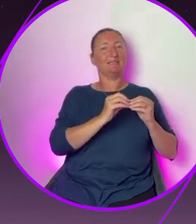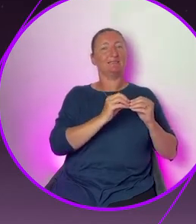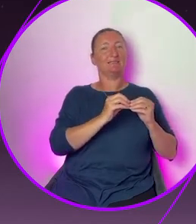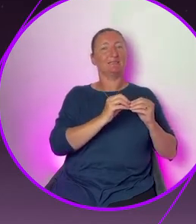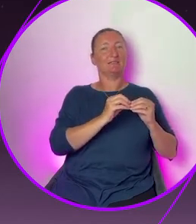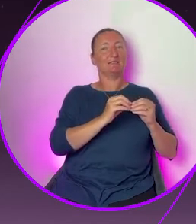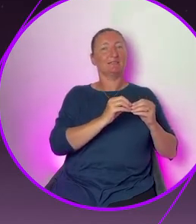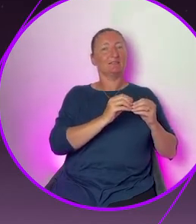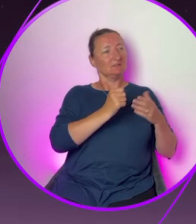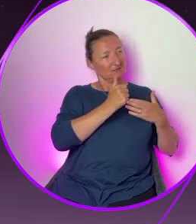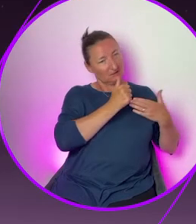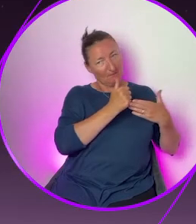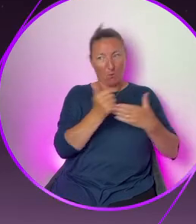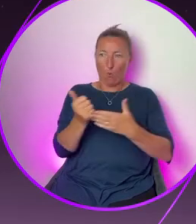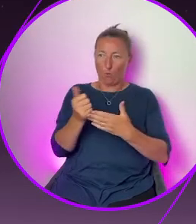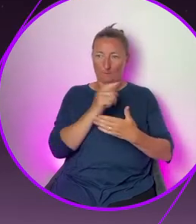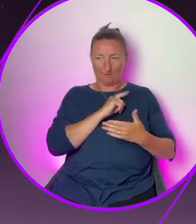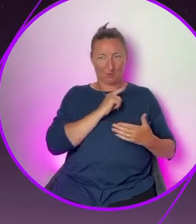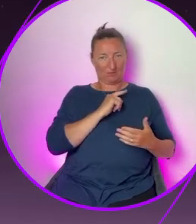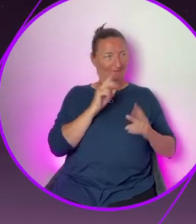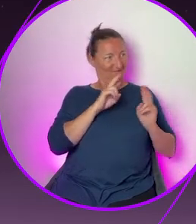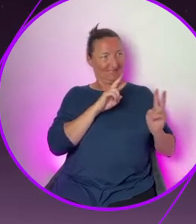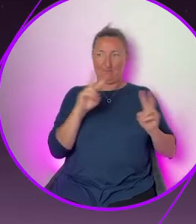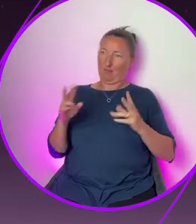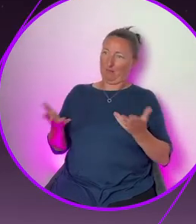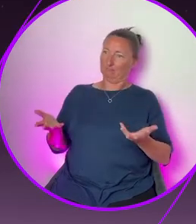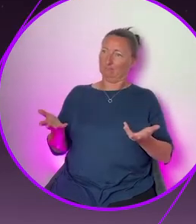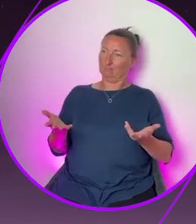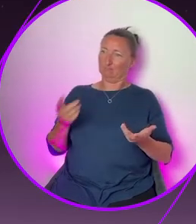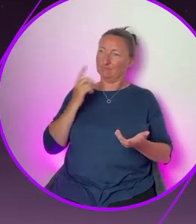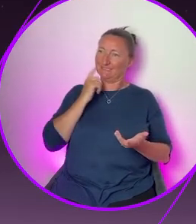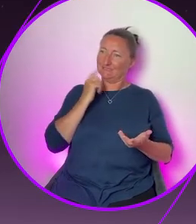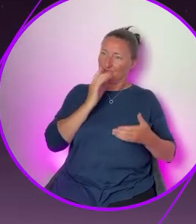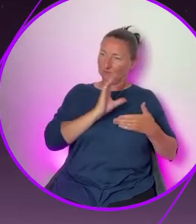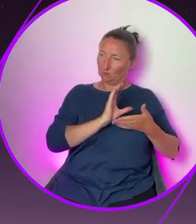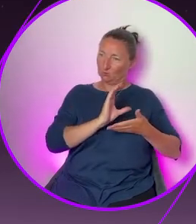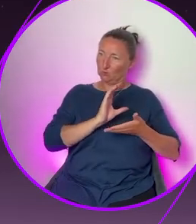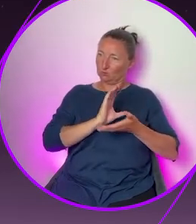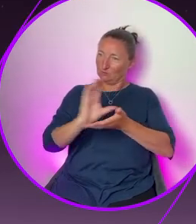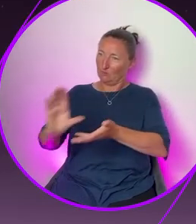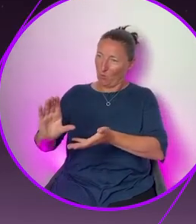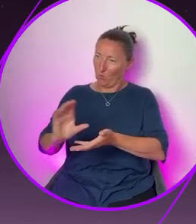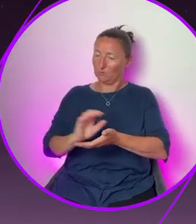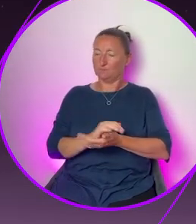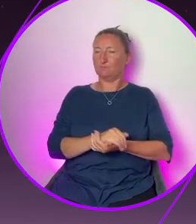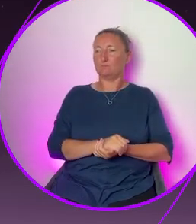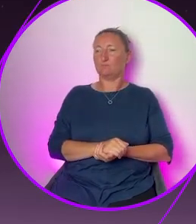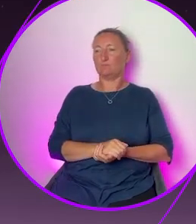through institutional support, you mean? Through institutional support, yes. And through opportunity.